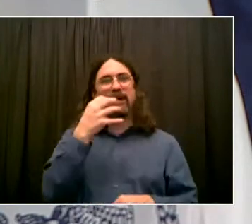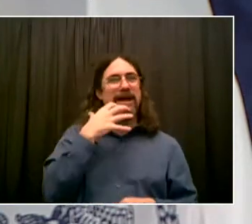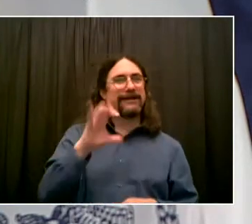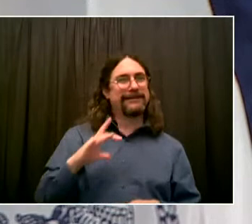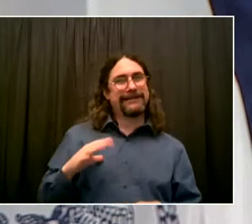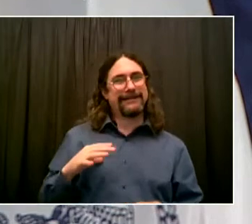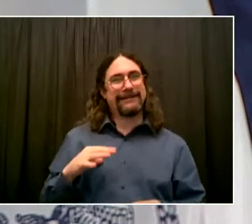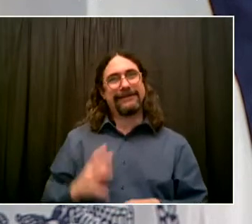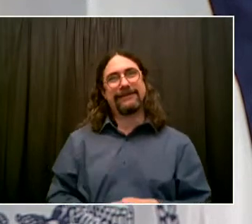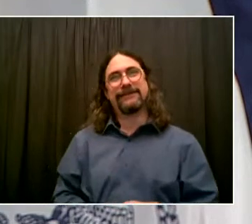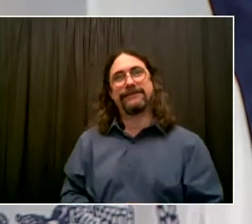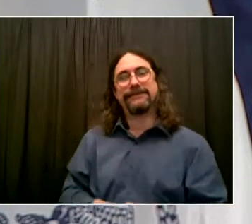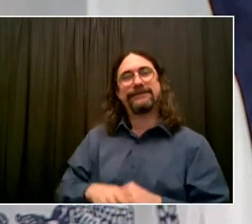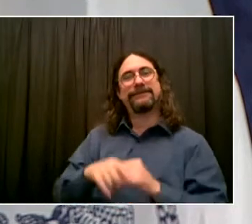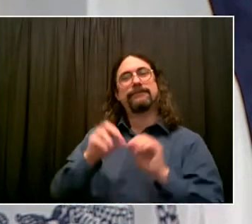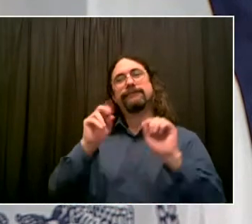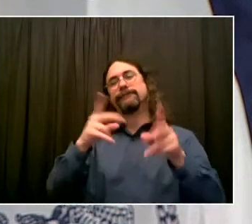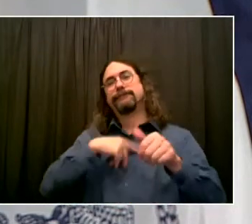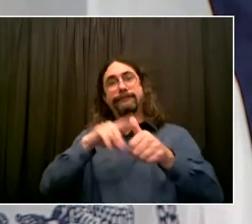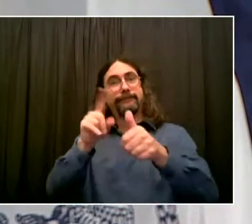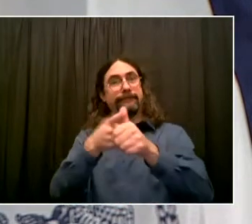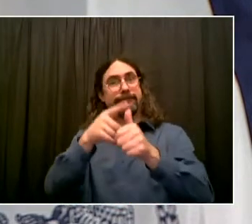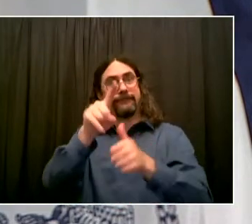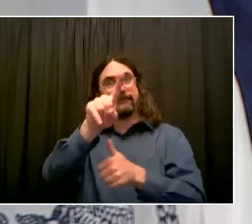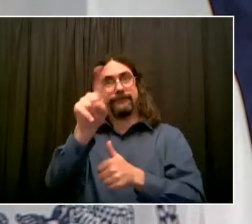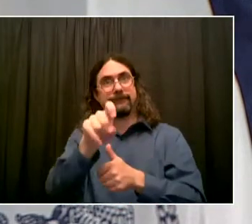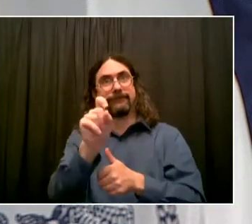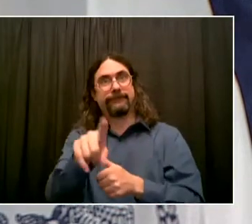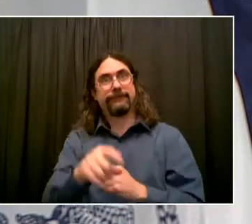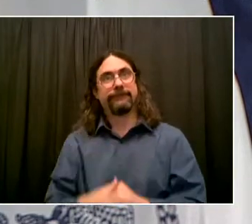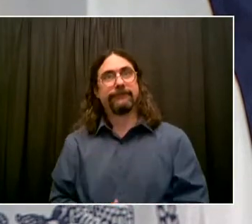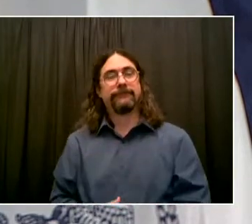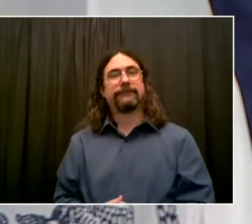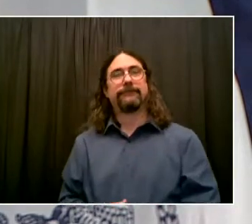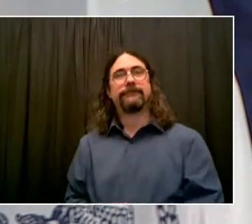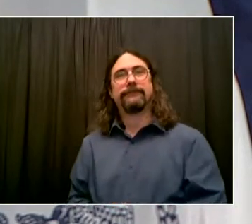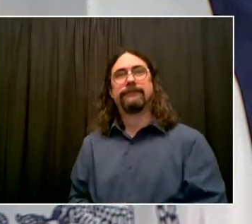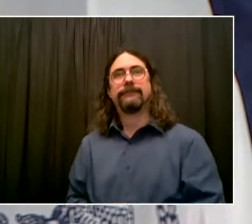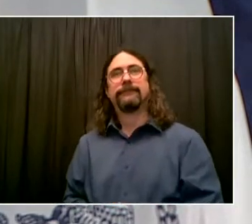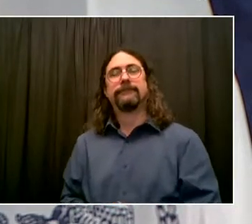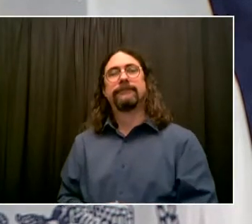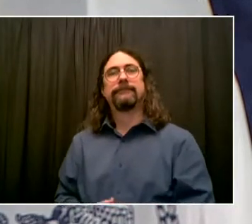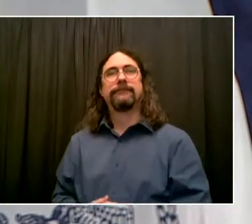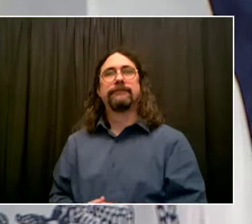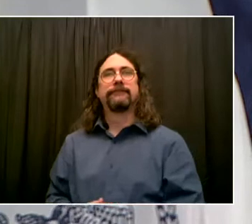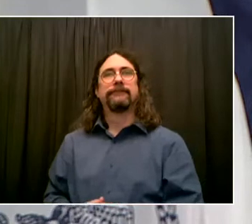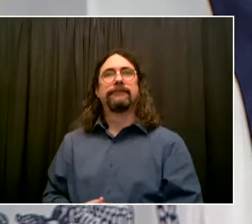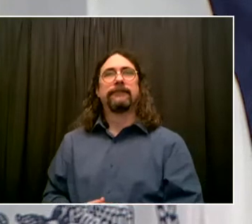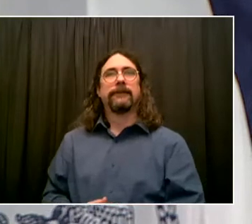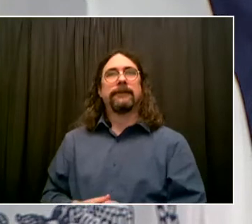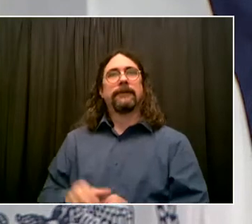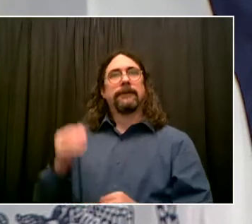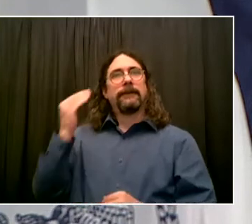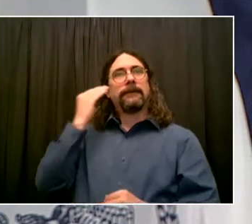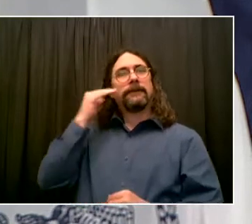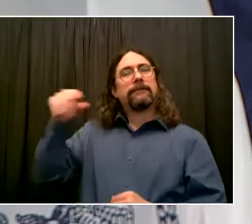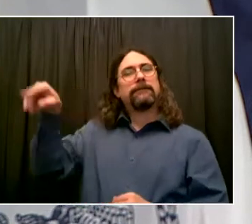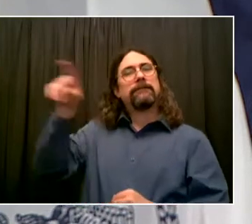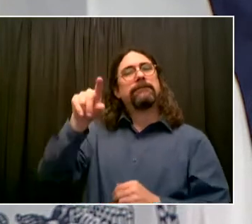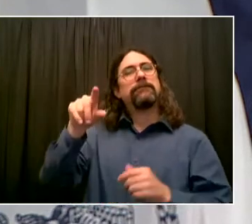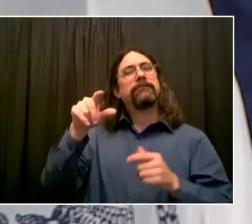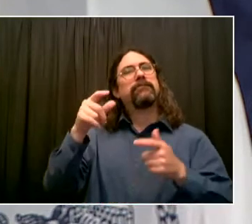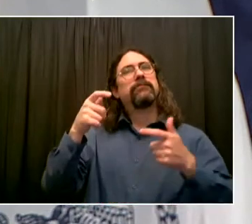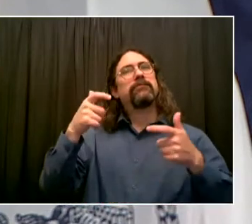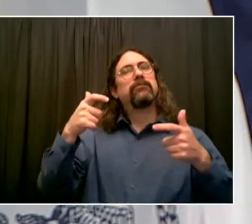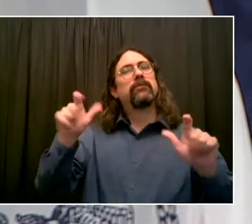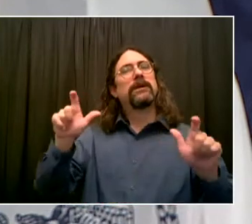both drugstore chains and independent pharmacies regarding walk-in vaccinations? And what message